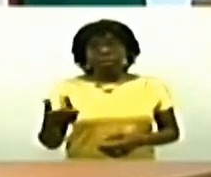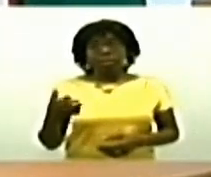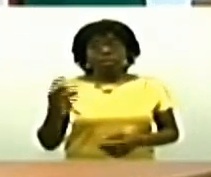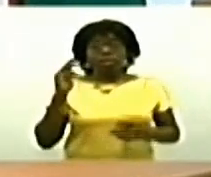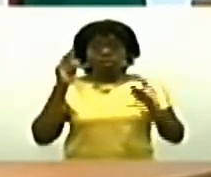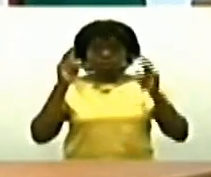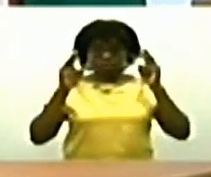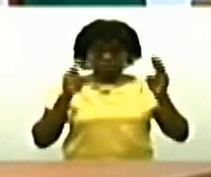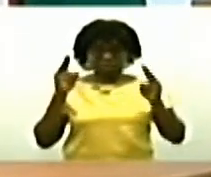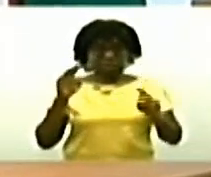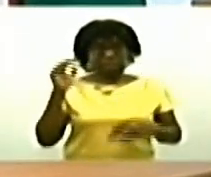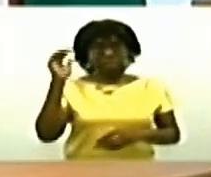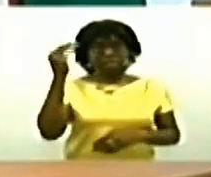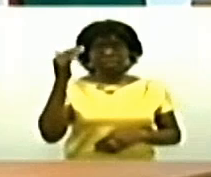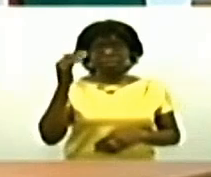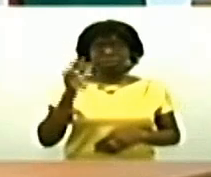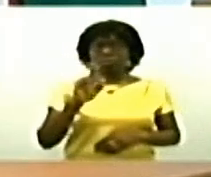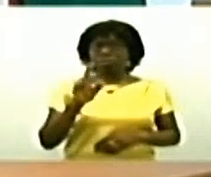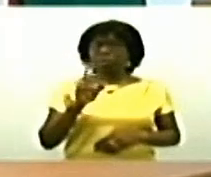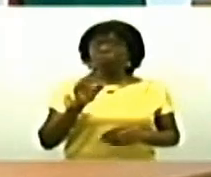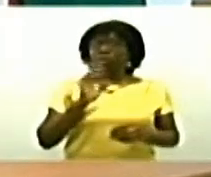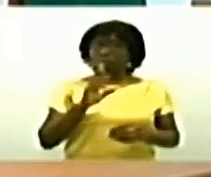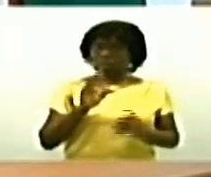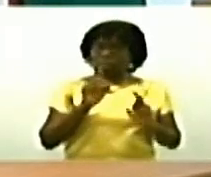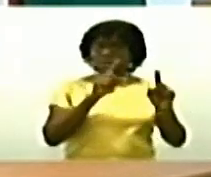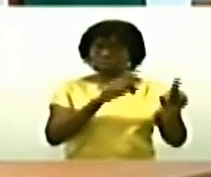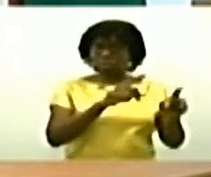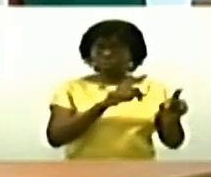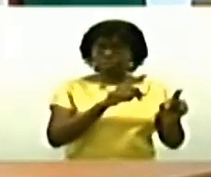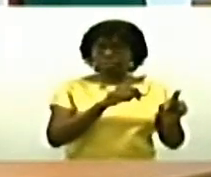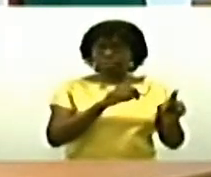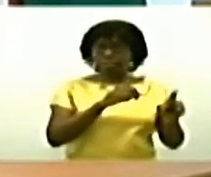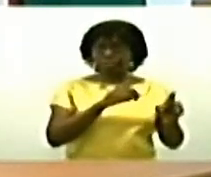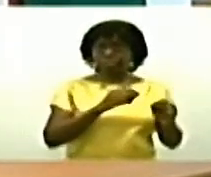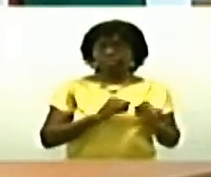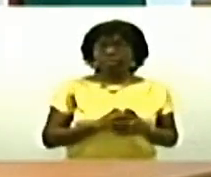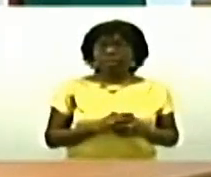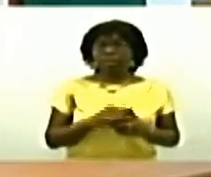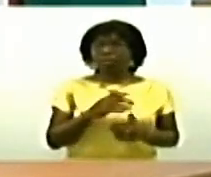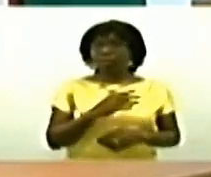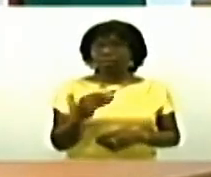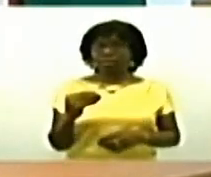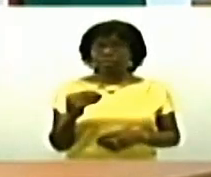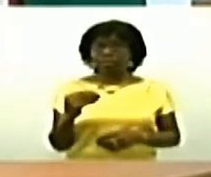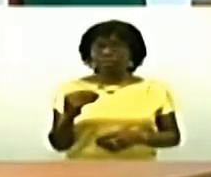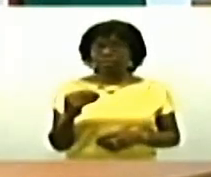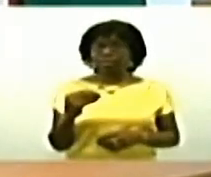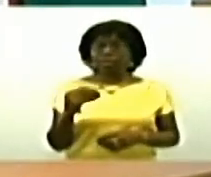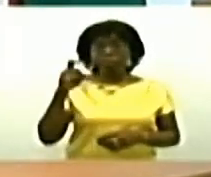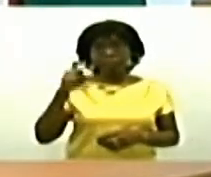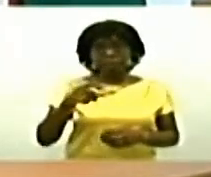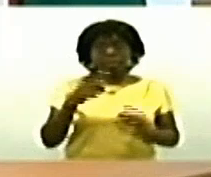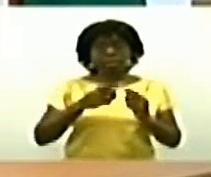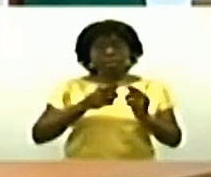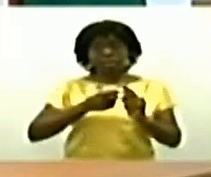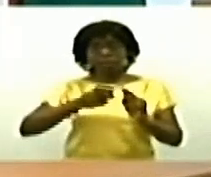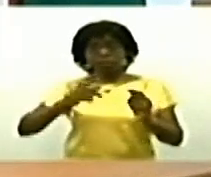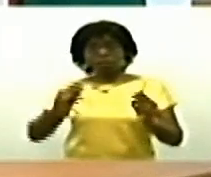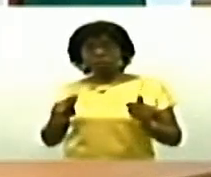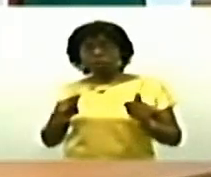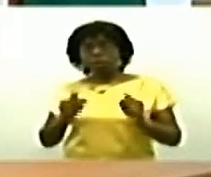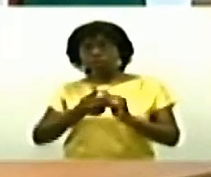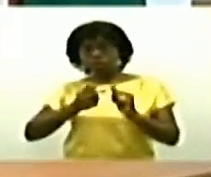Tourism seems to be where we are going. And we have to avoid